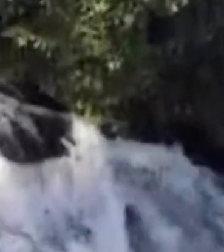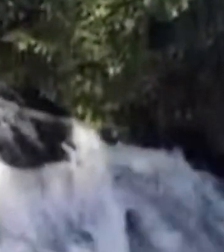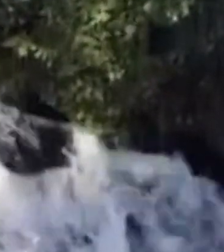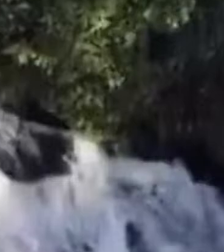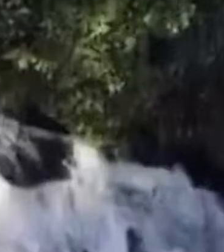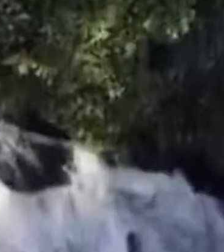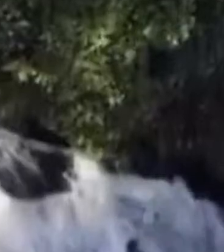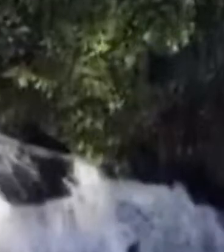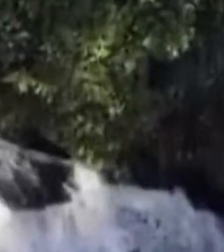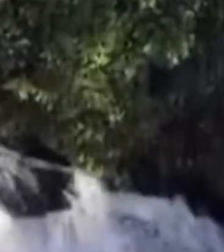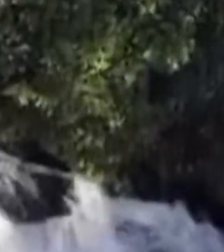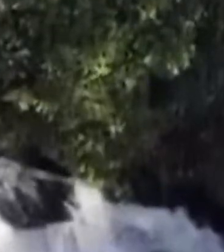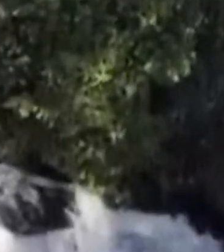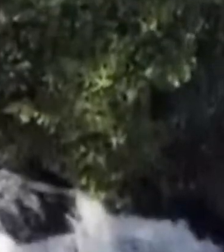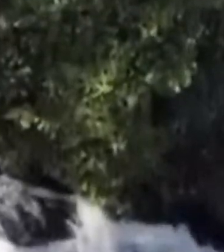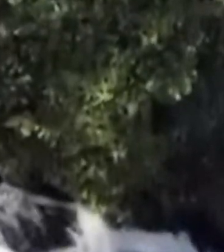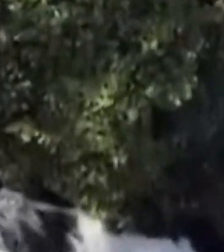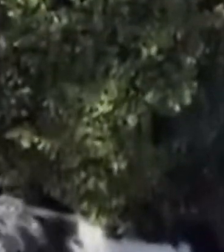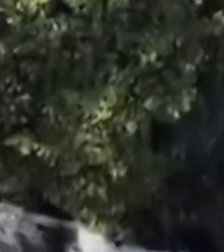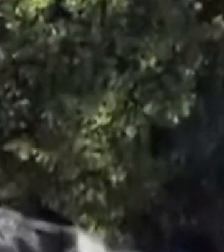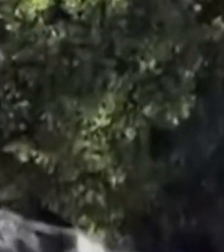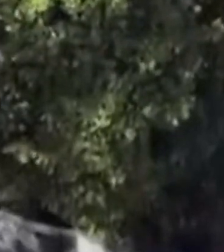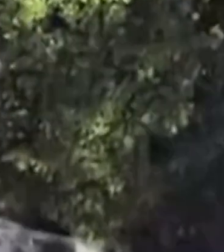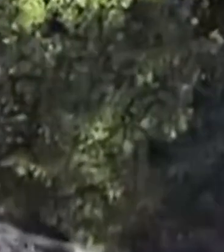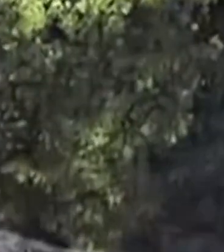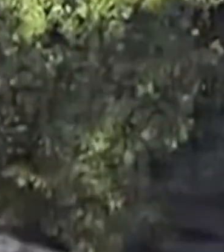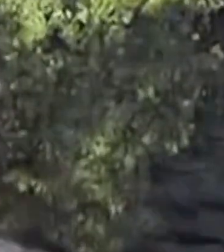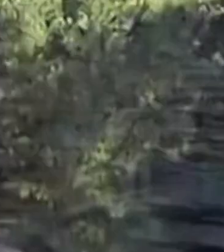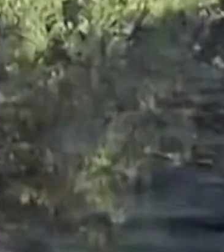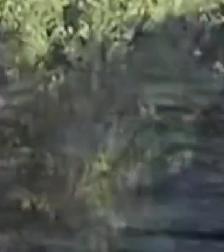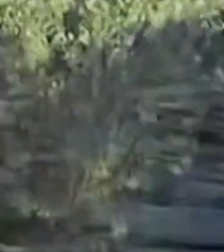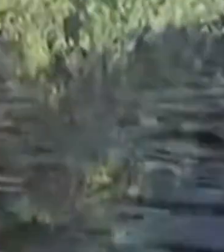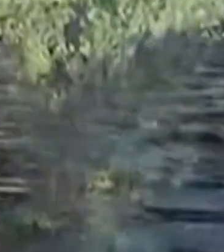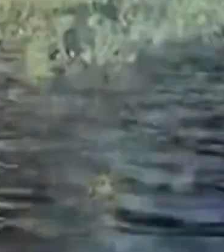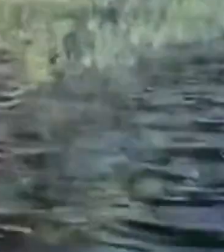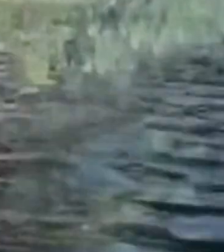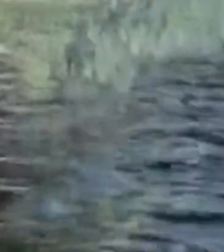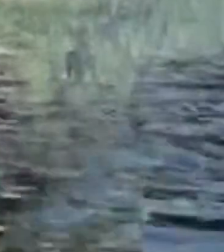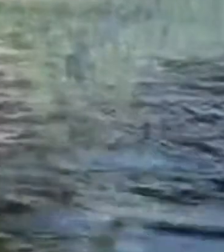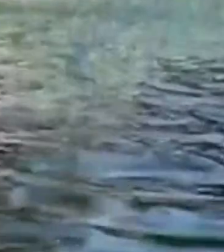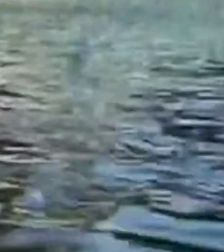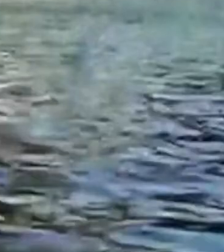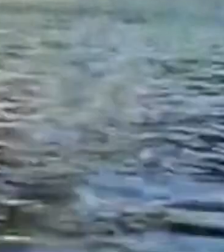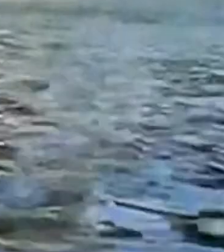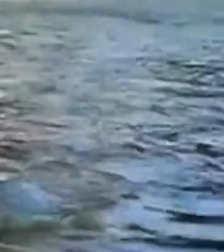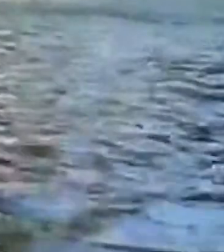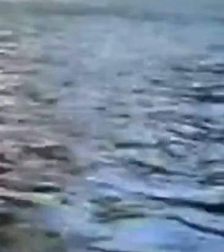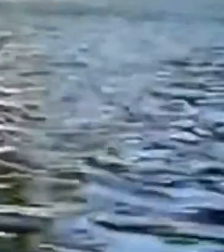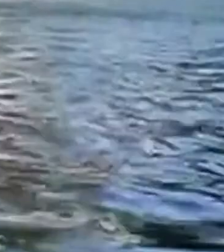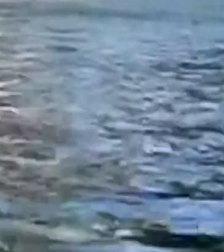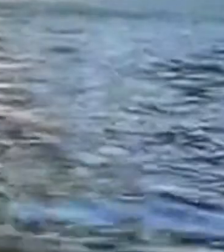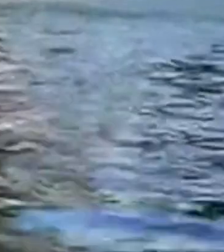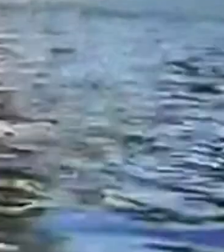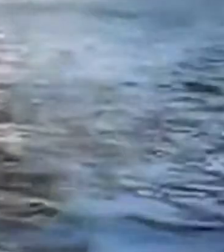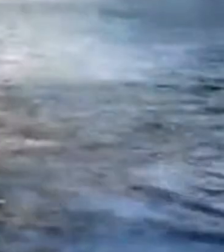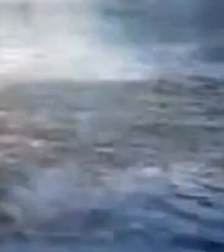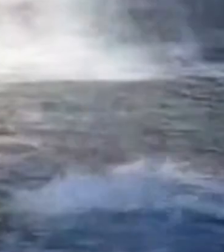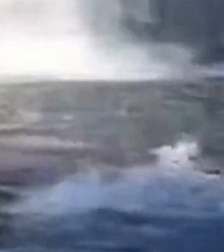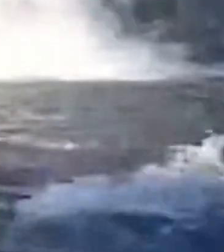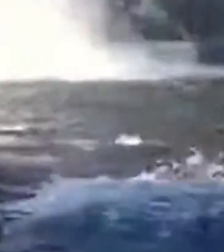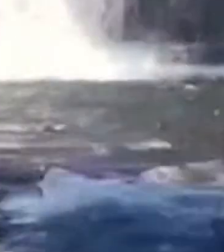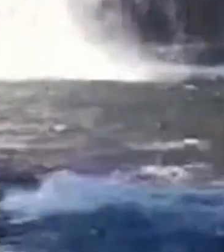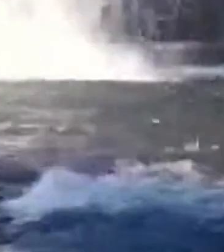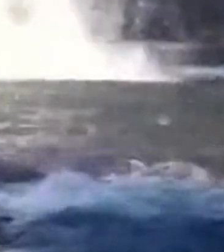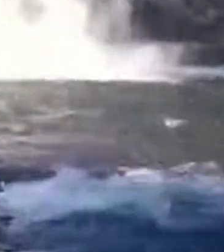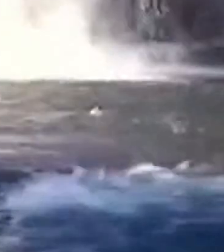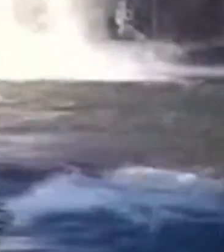a mother's love for her child. Oh, there's nobody come and take our